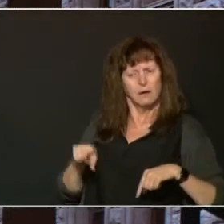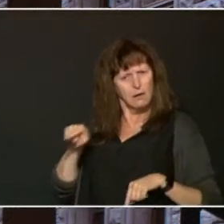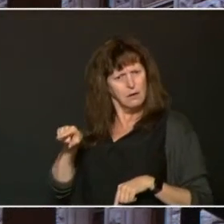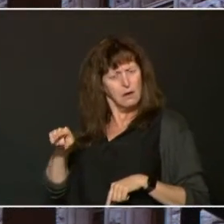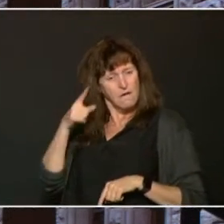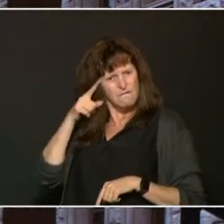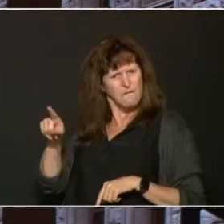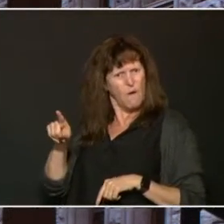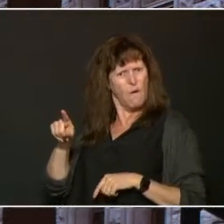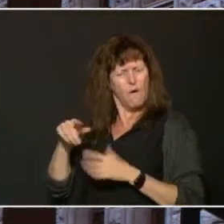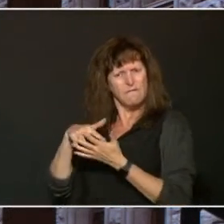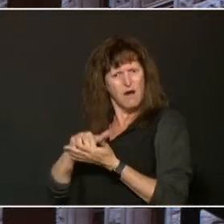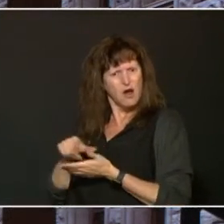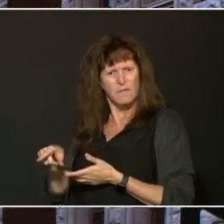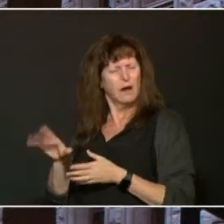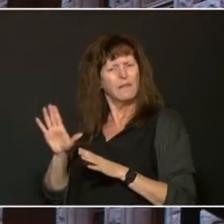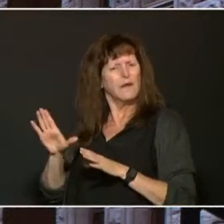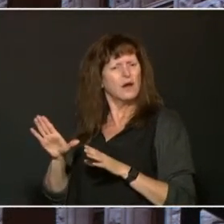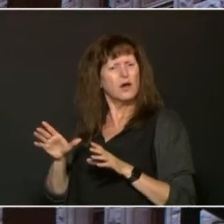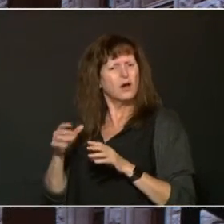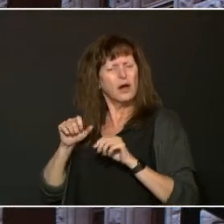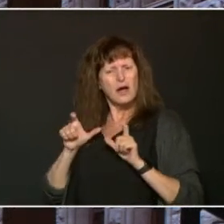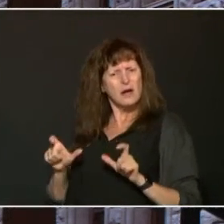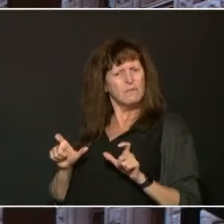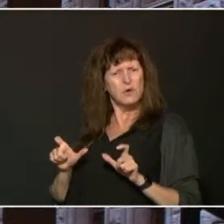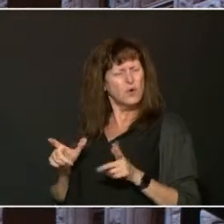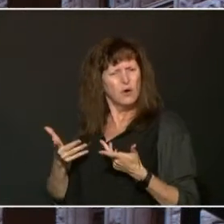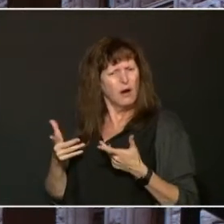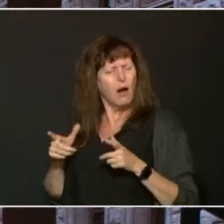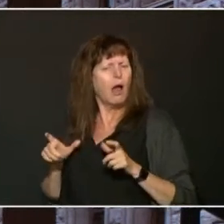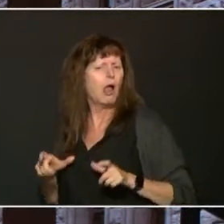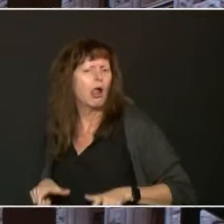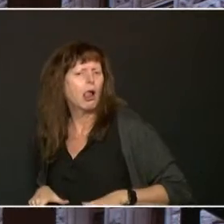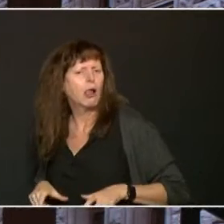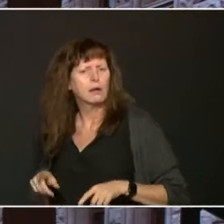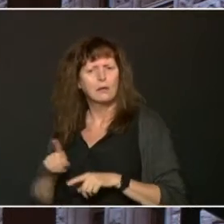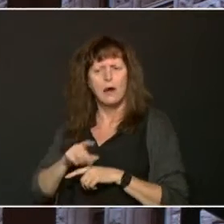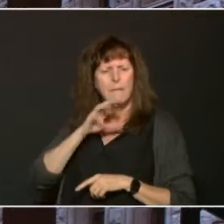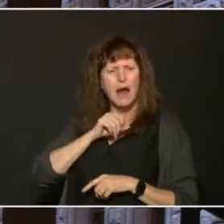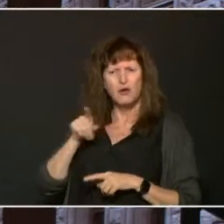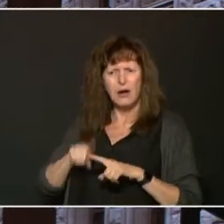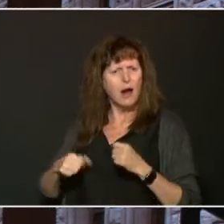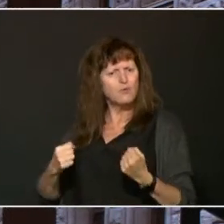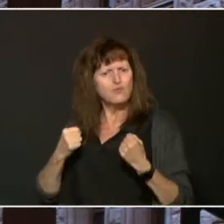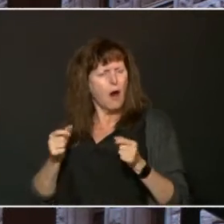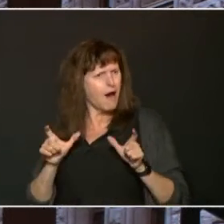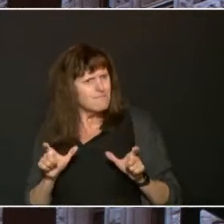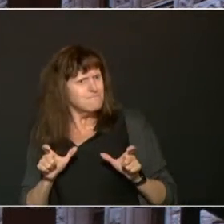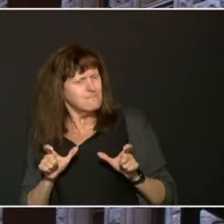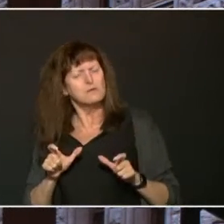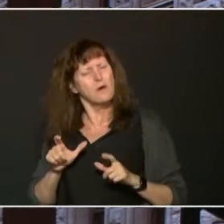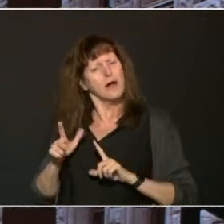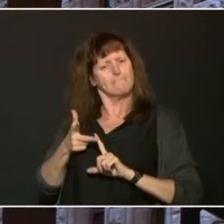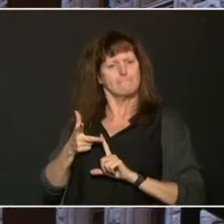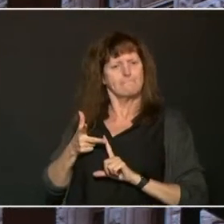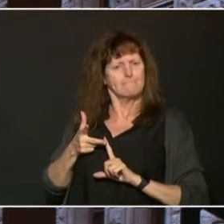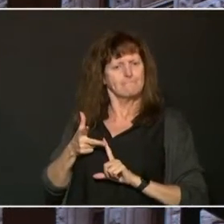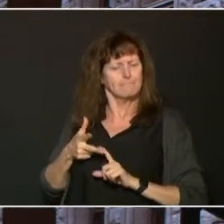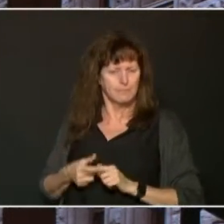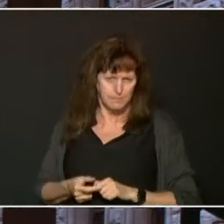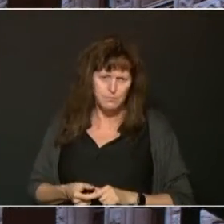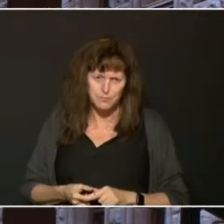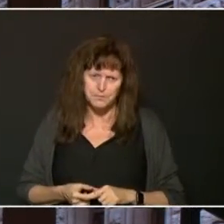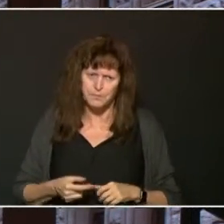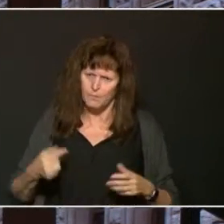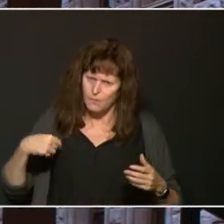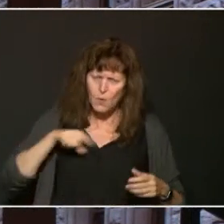those other populations. I want to reiterate our strong commitment to the NACI guidelines of